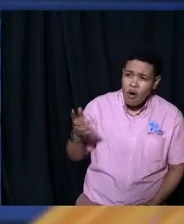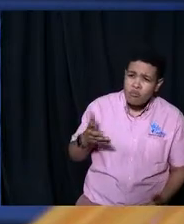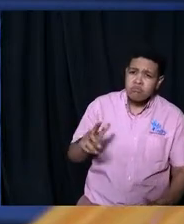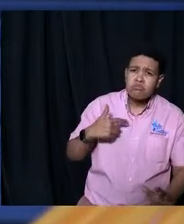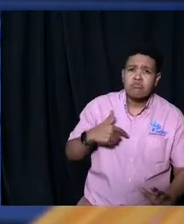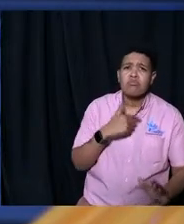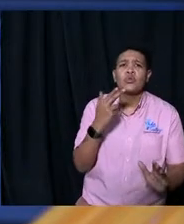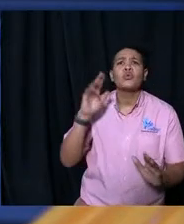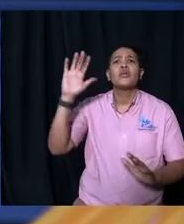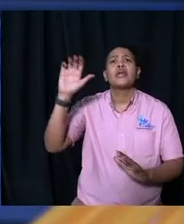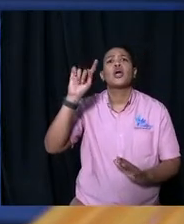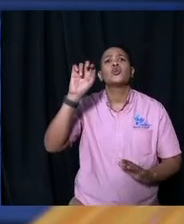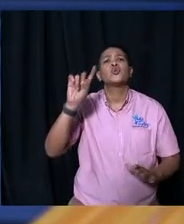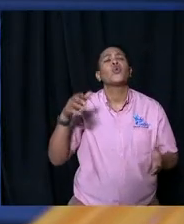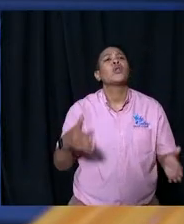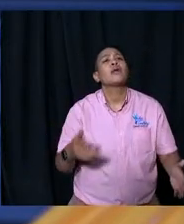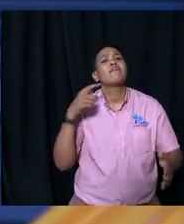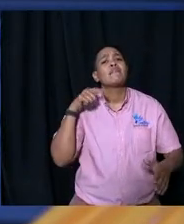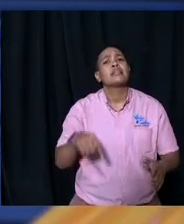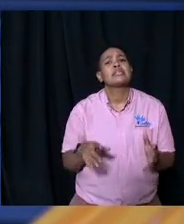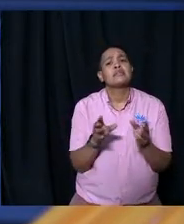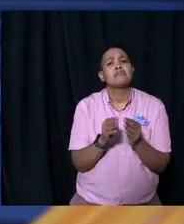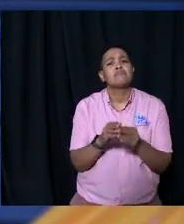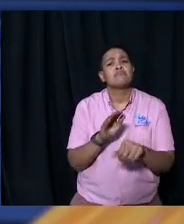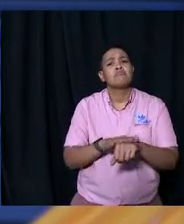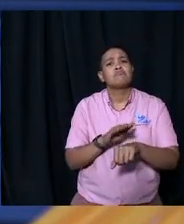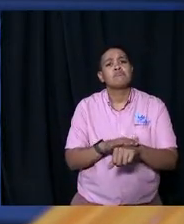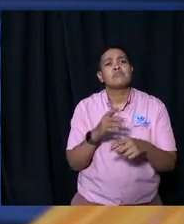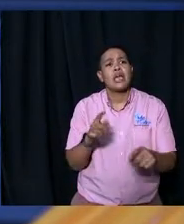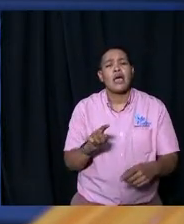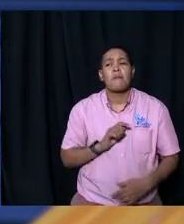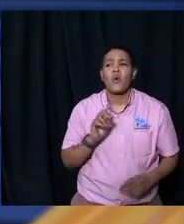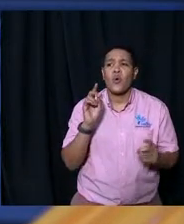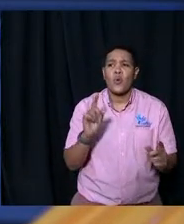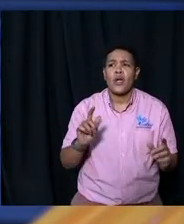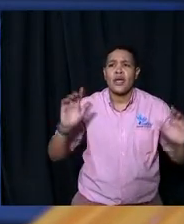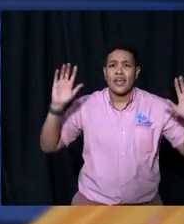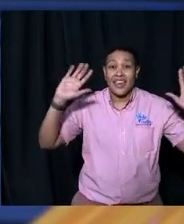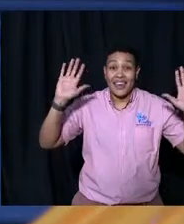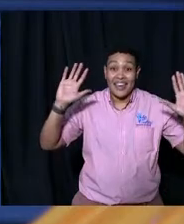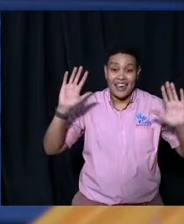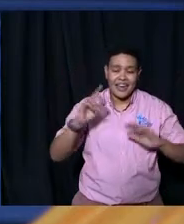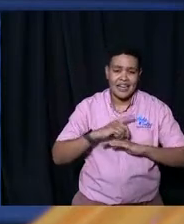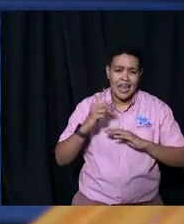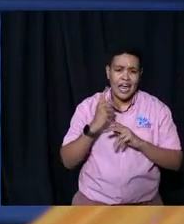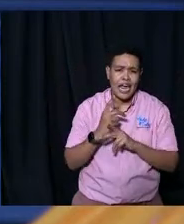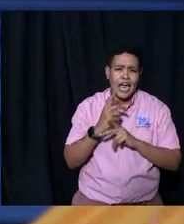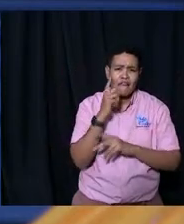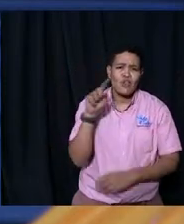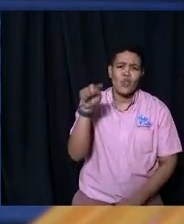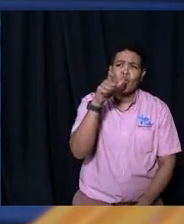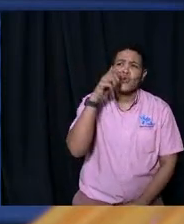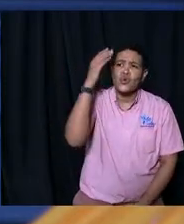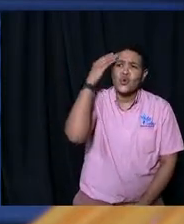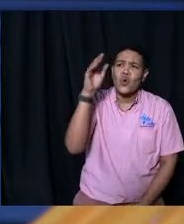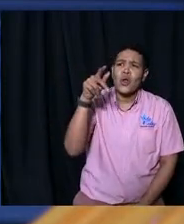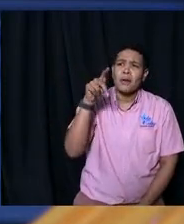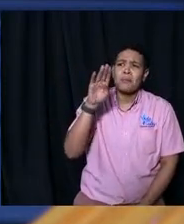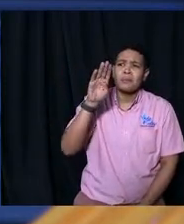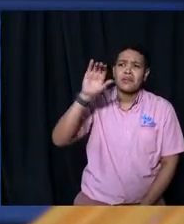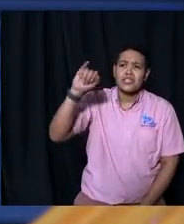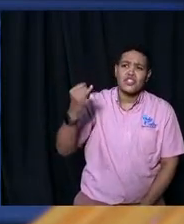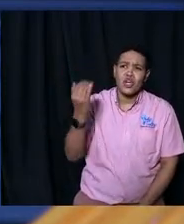us to use their studio for this consultation. And I just want to do a quick little dig here. For those persons who do not know where the